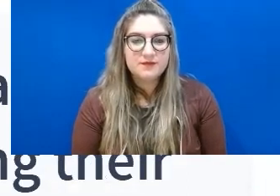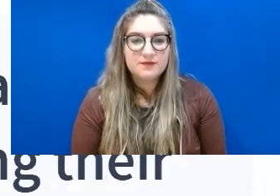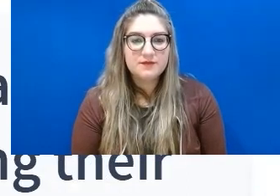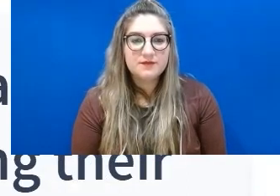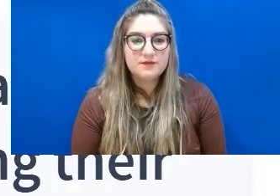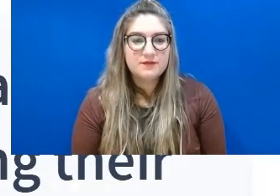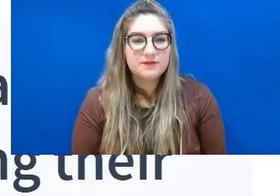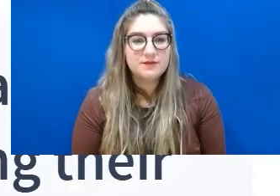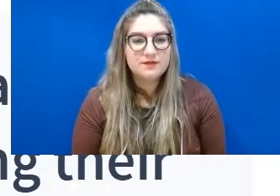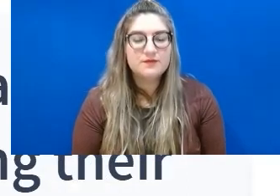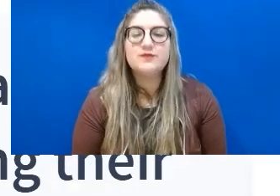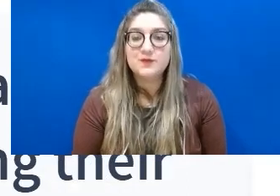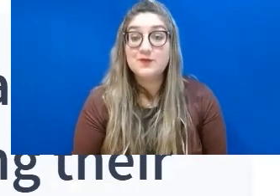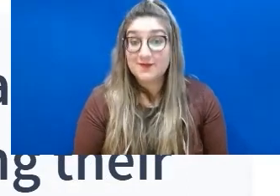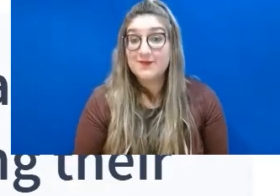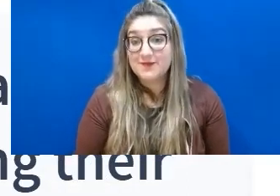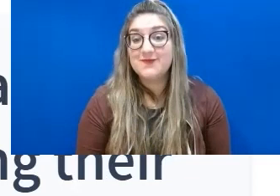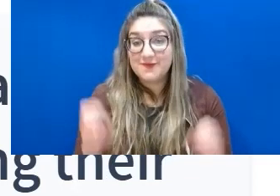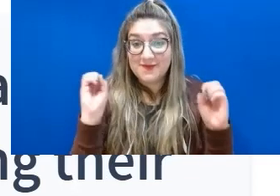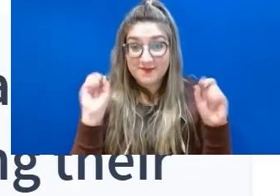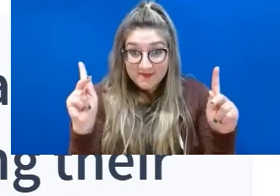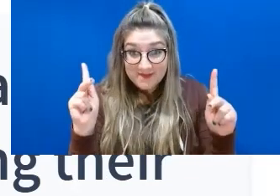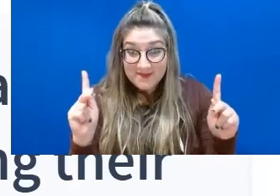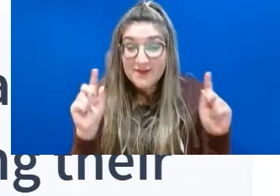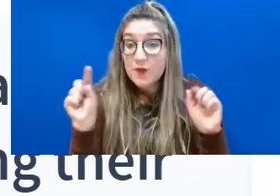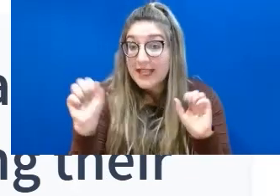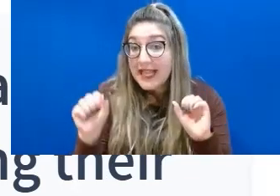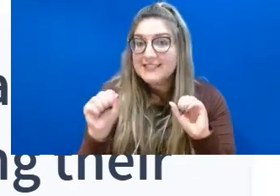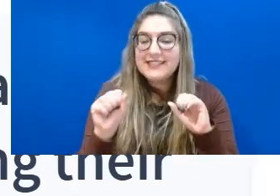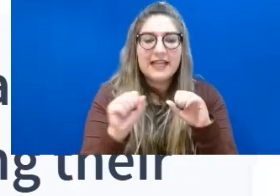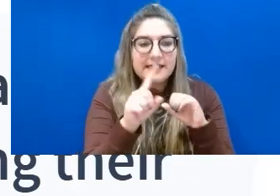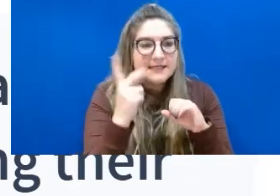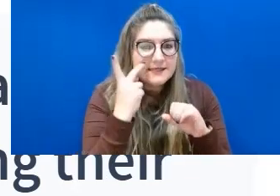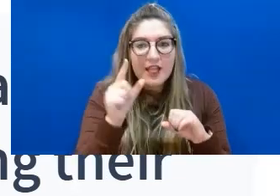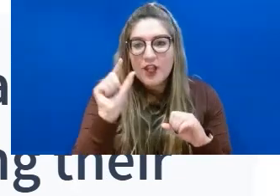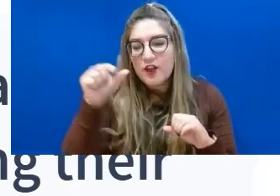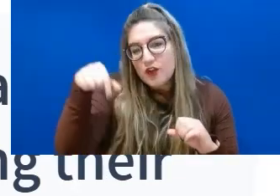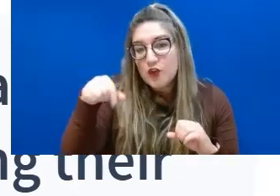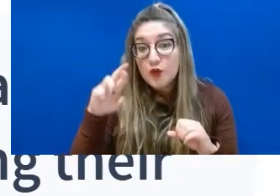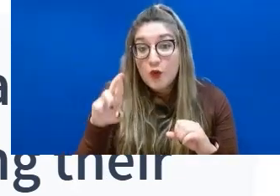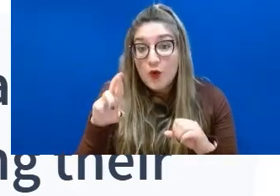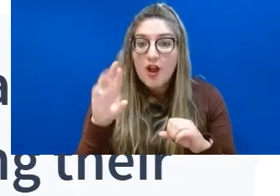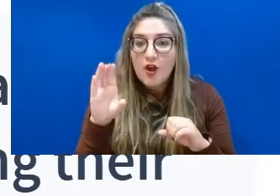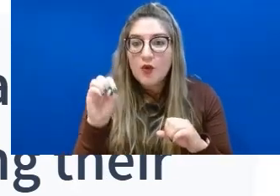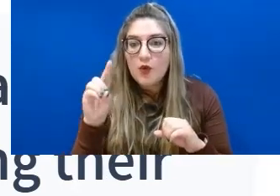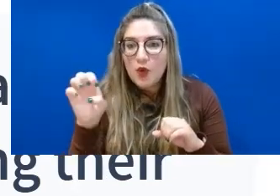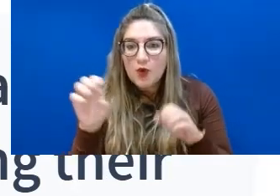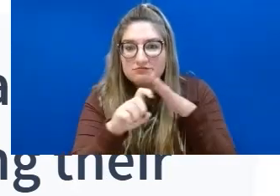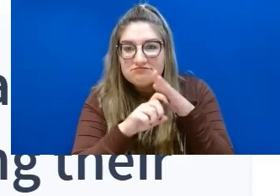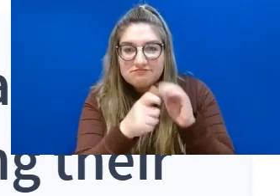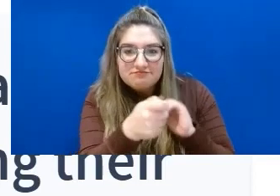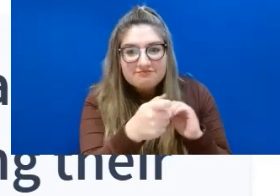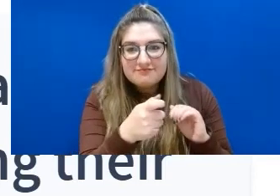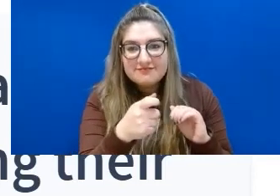Oh, there we go. Okay. So you can use the QR code or you can join by text.